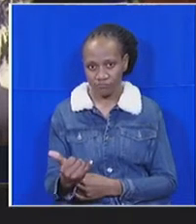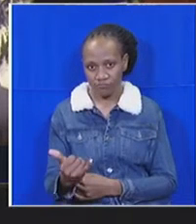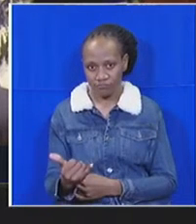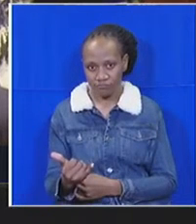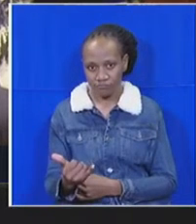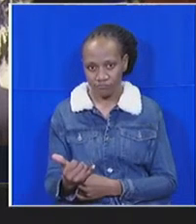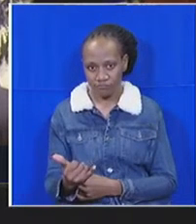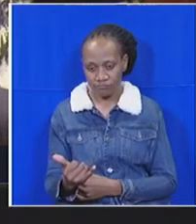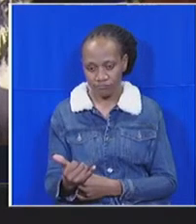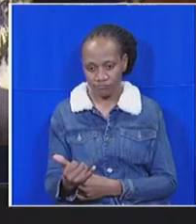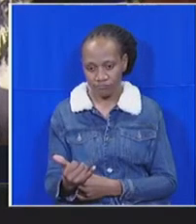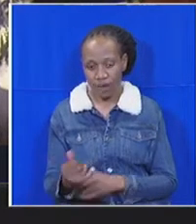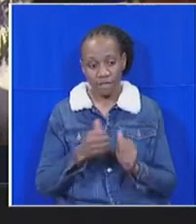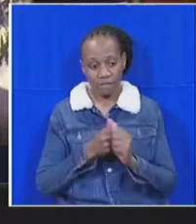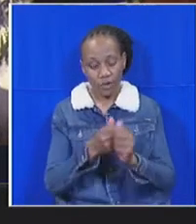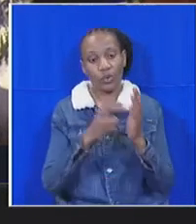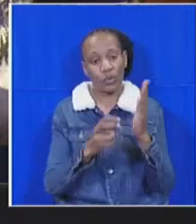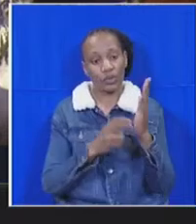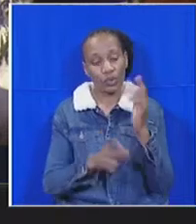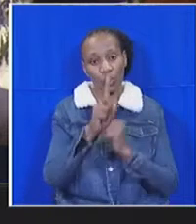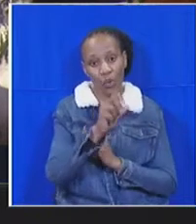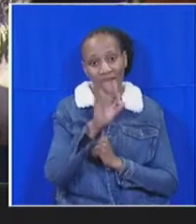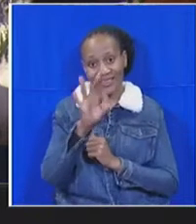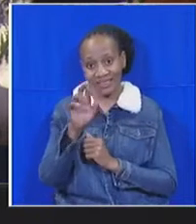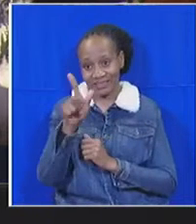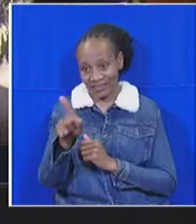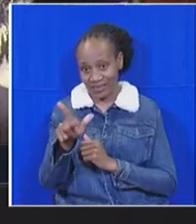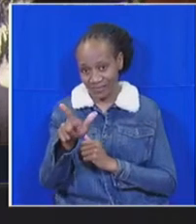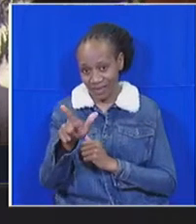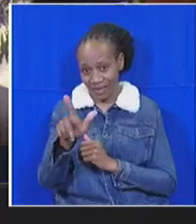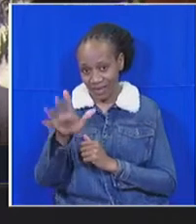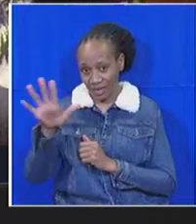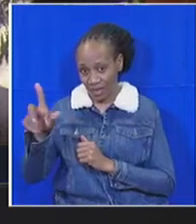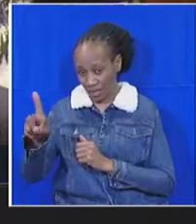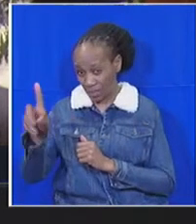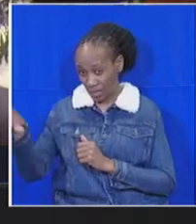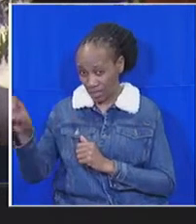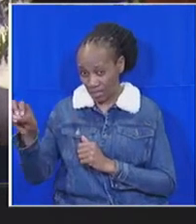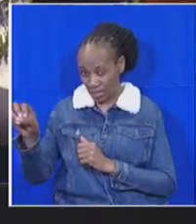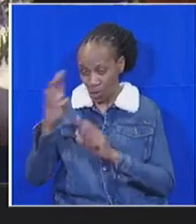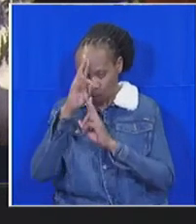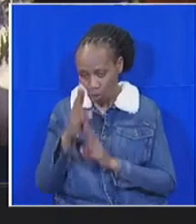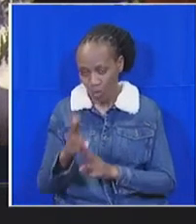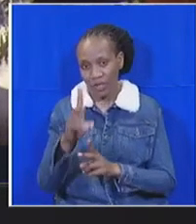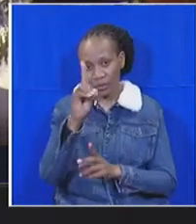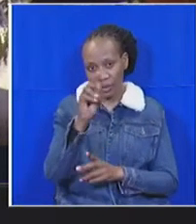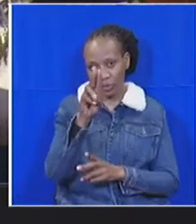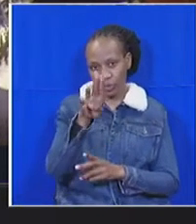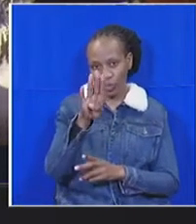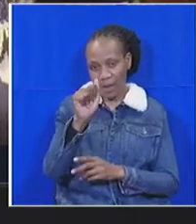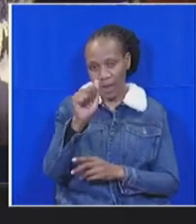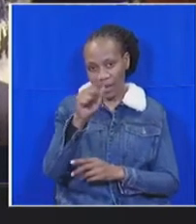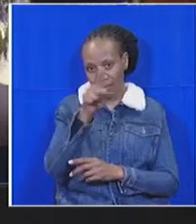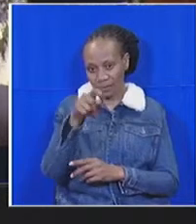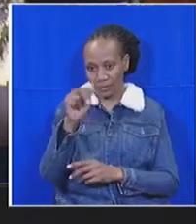In accordance with Rule 13710, Honorable Dubazana will take charge of the